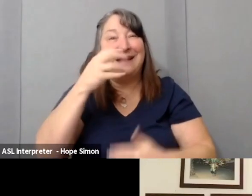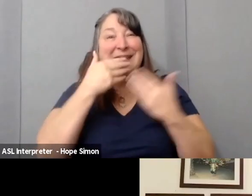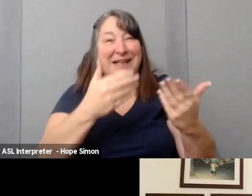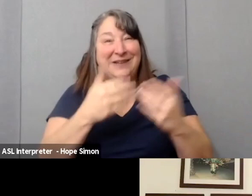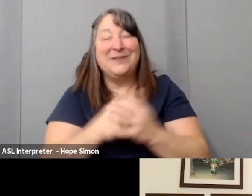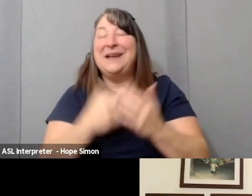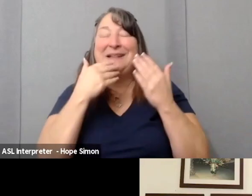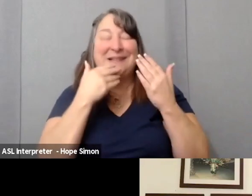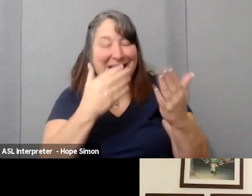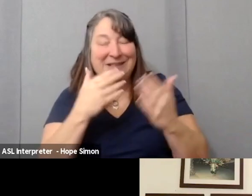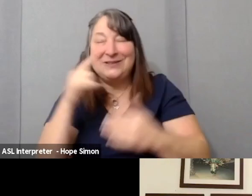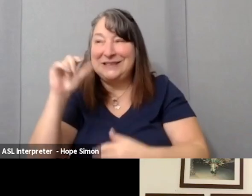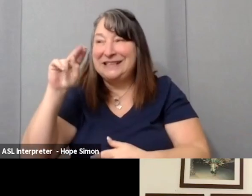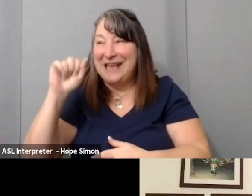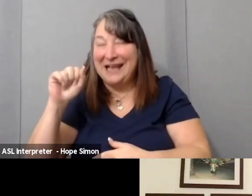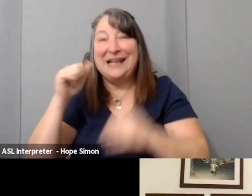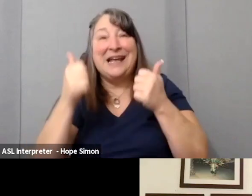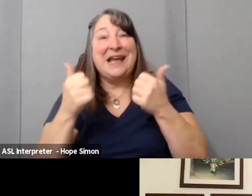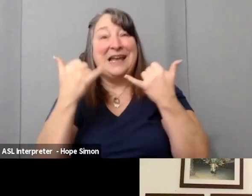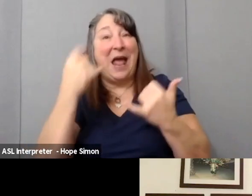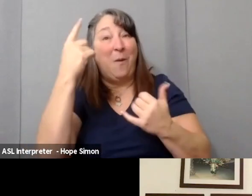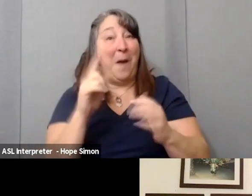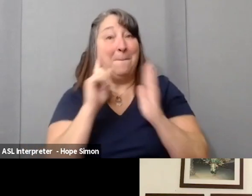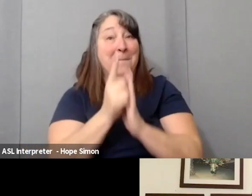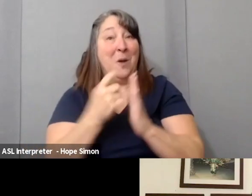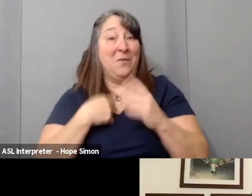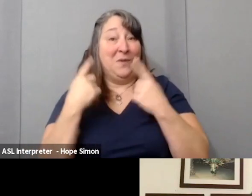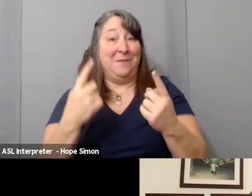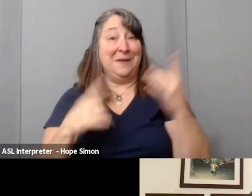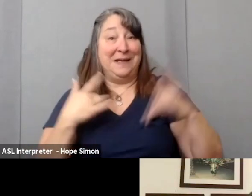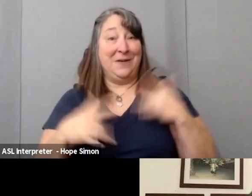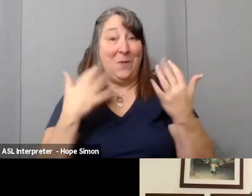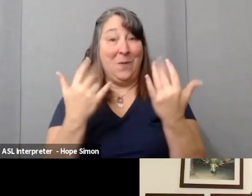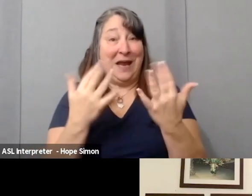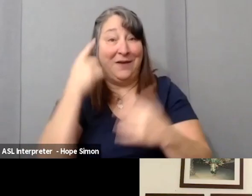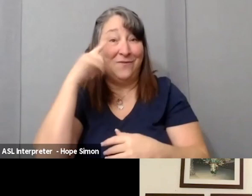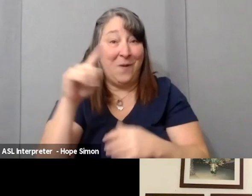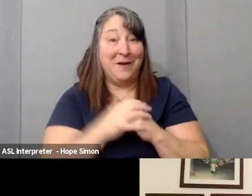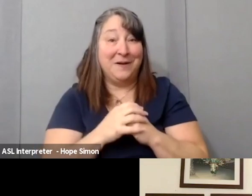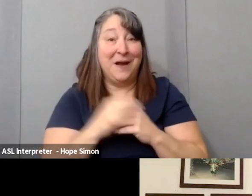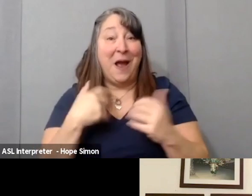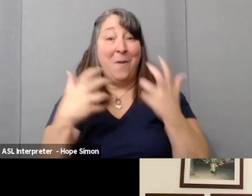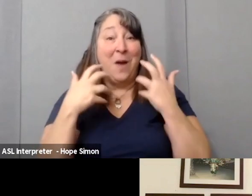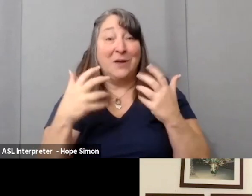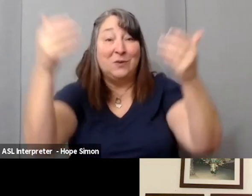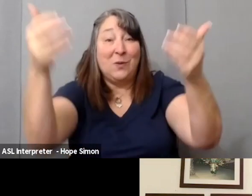much, Geena. And now one of the moments that we've been waiting for, I'd love to welcome our